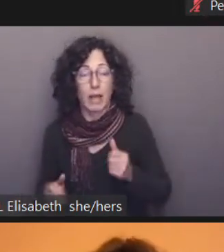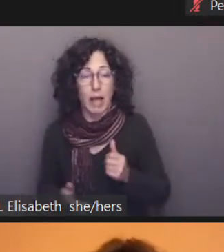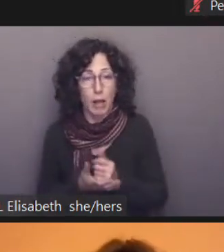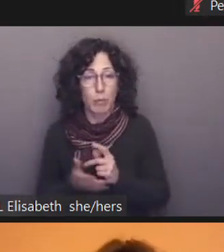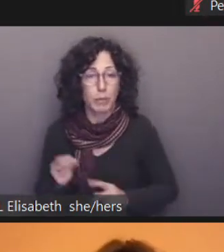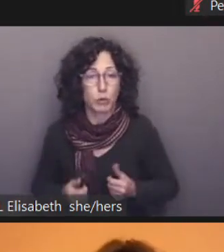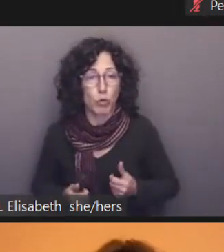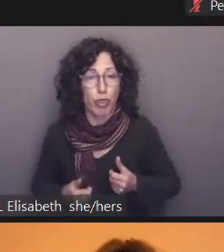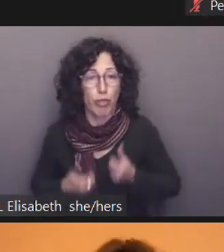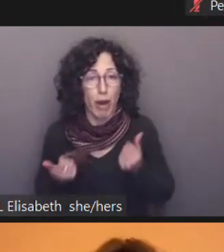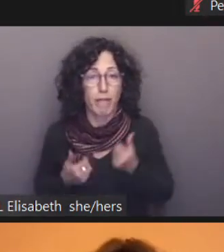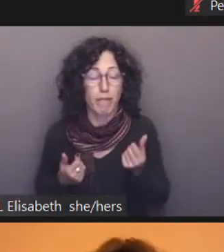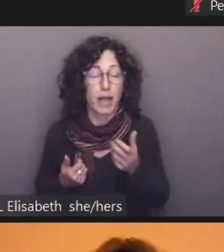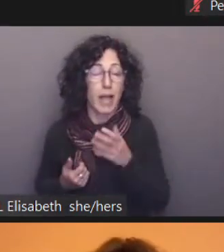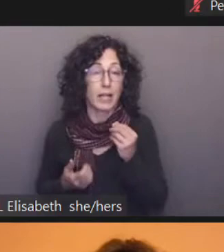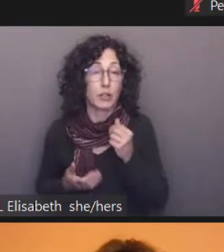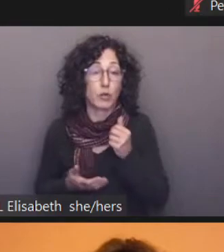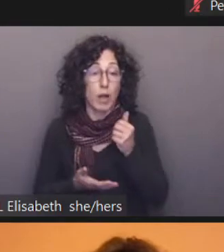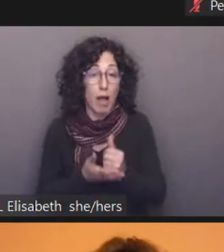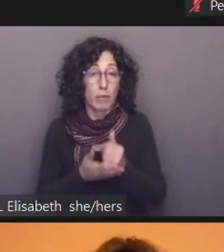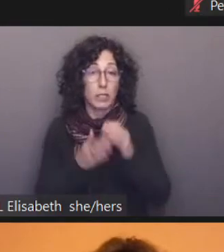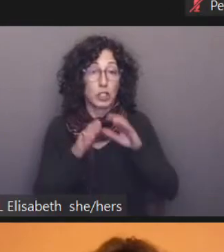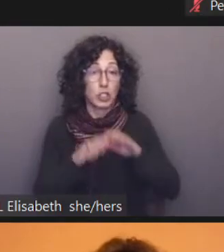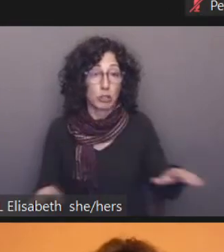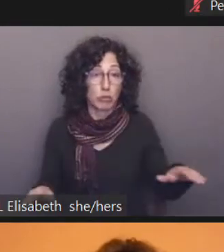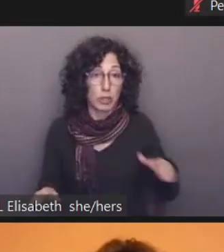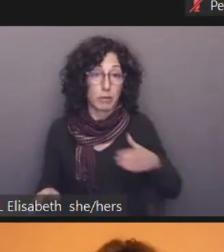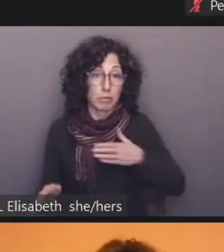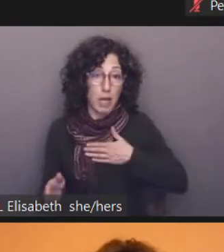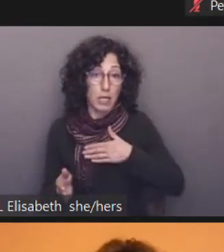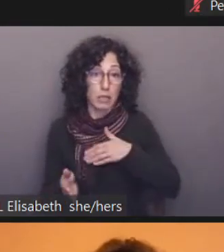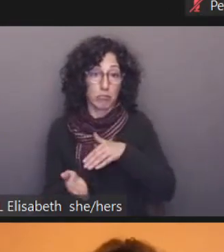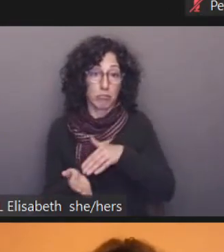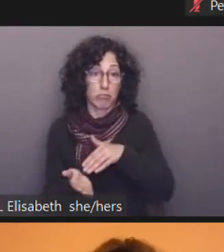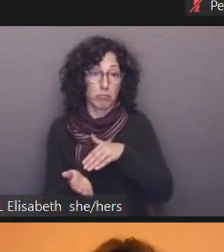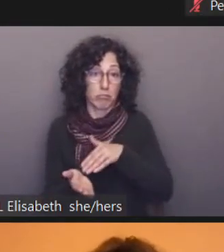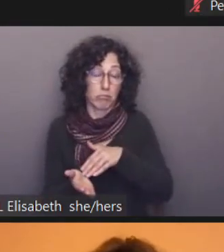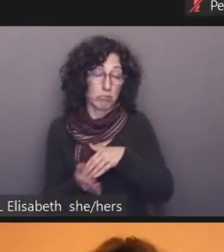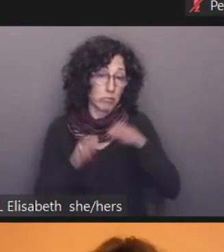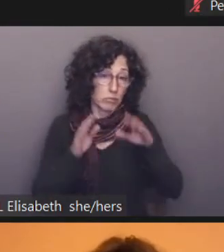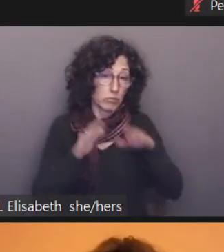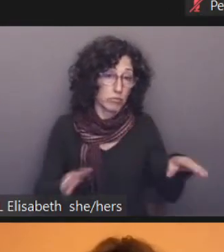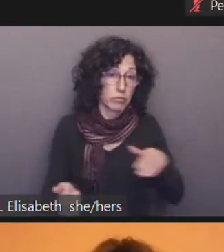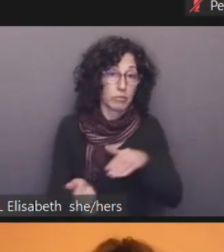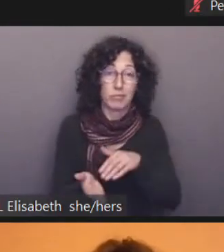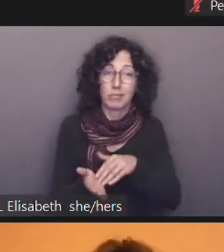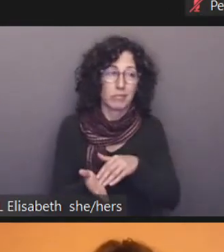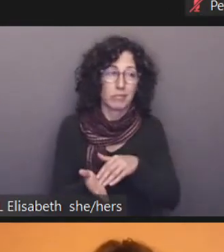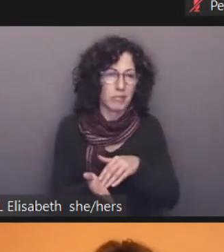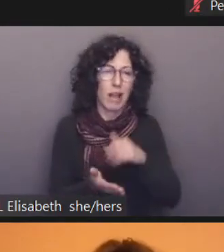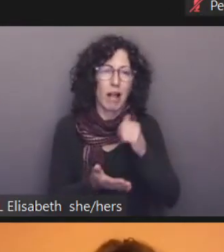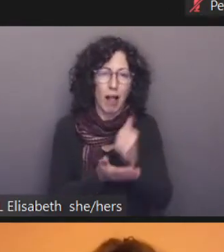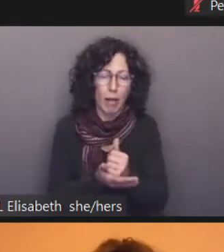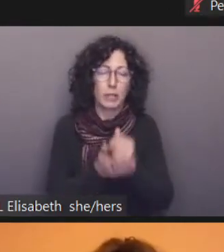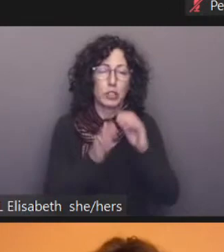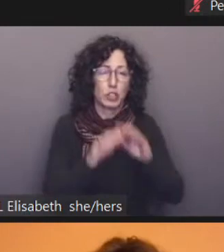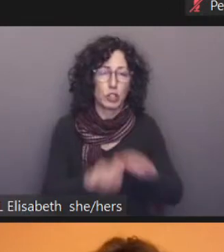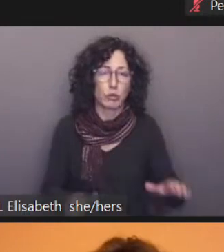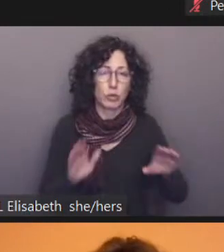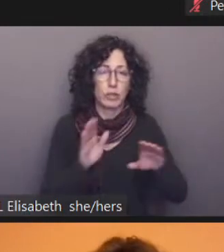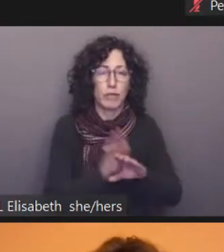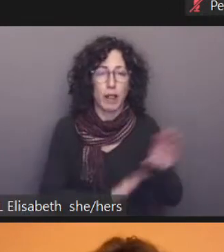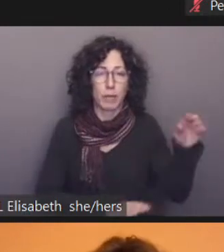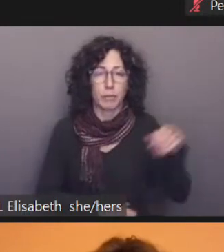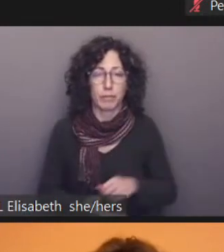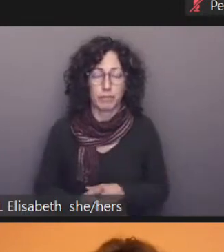helping kids grow and develop. And we know that they've not been in a situation where they can grow and